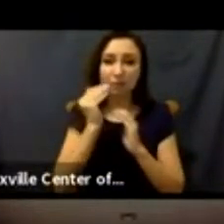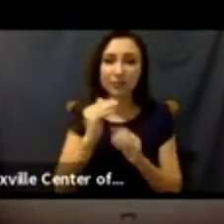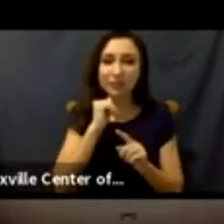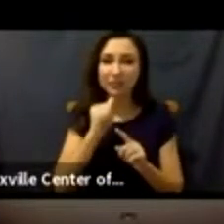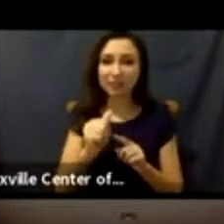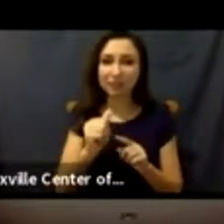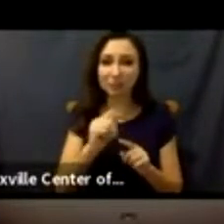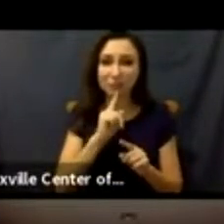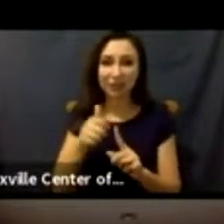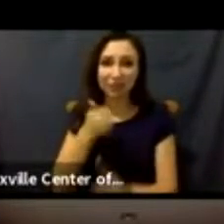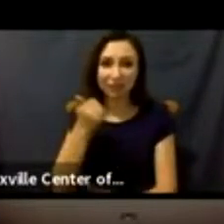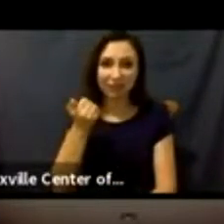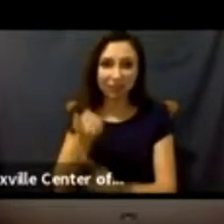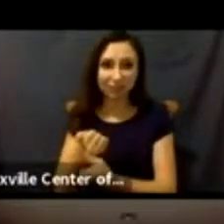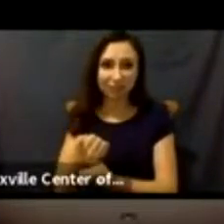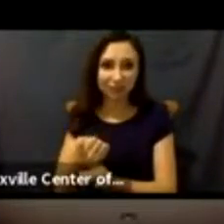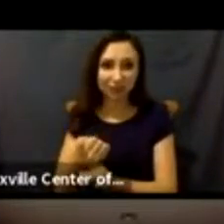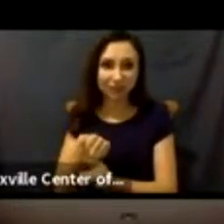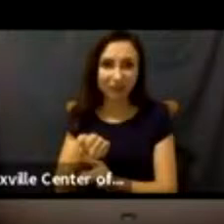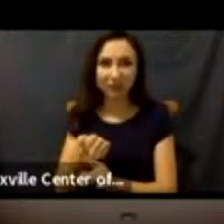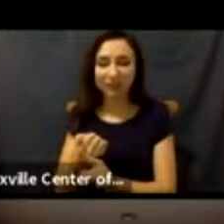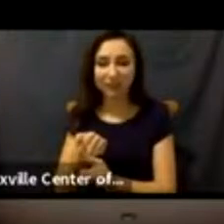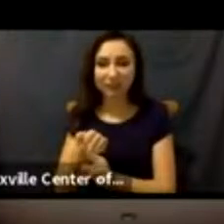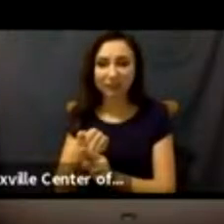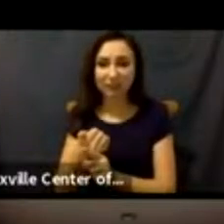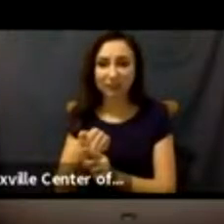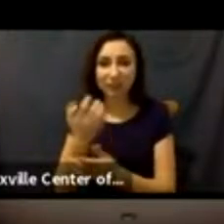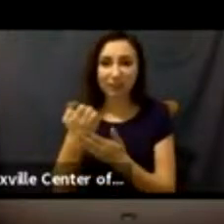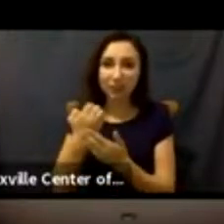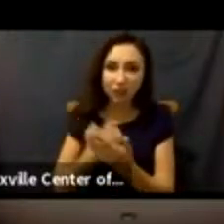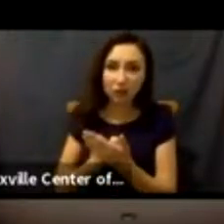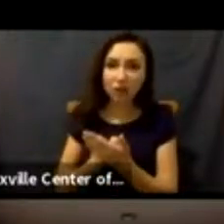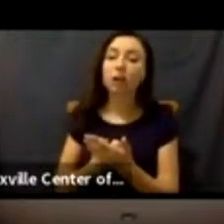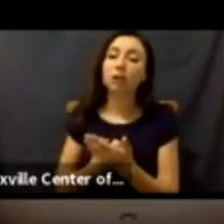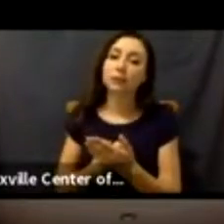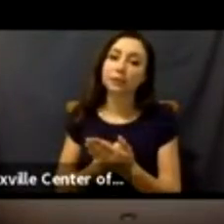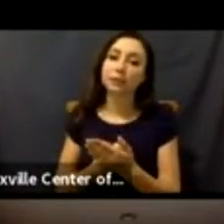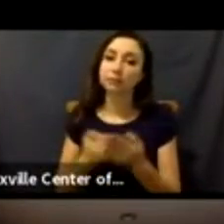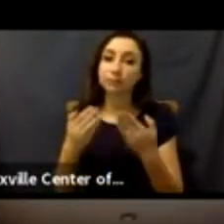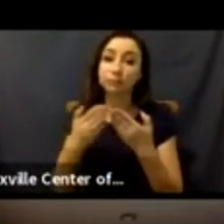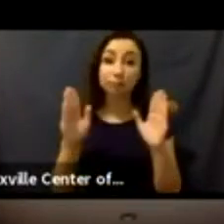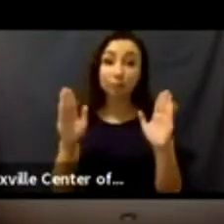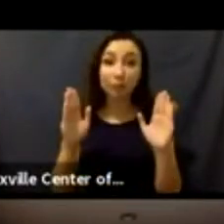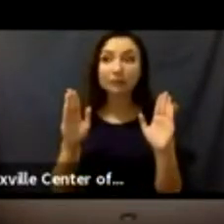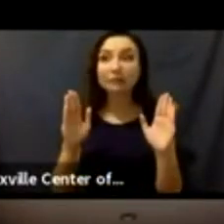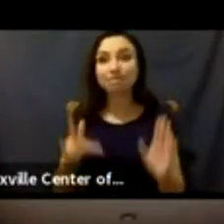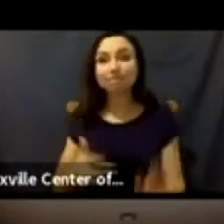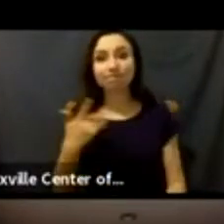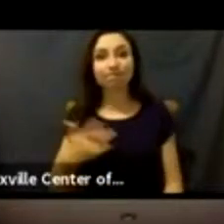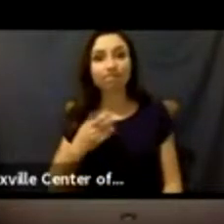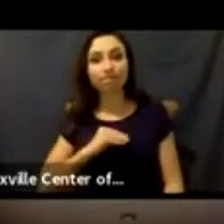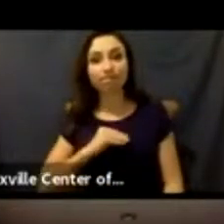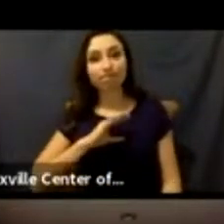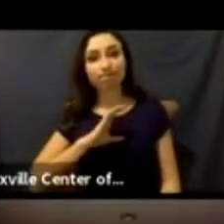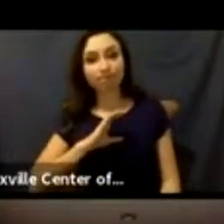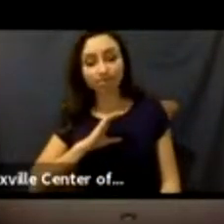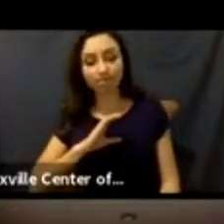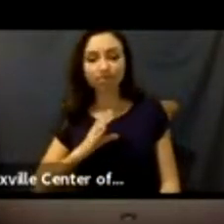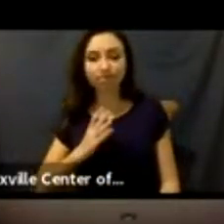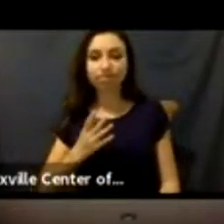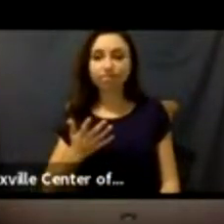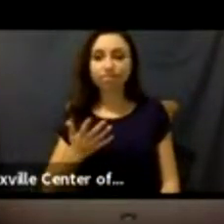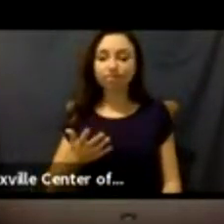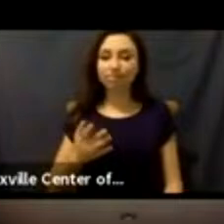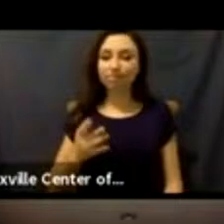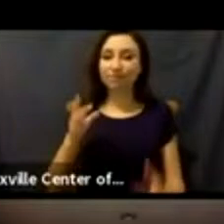really impacting the economy, public morale. This isn't what we're getting